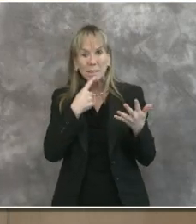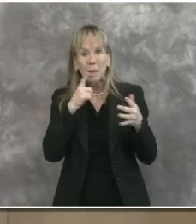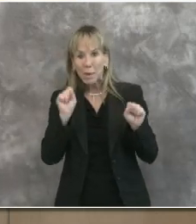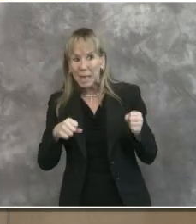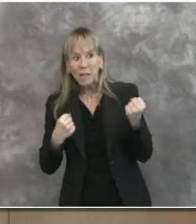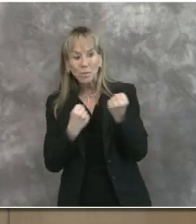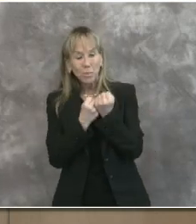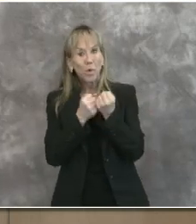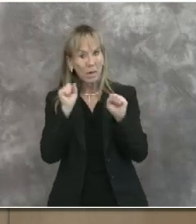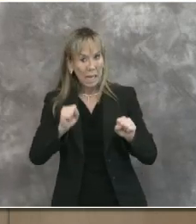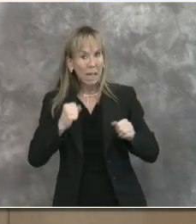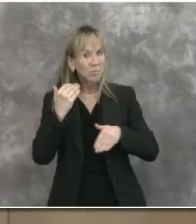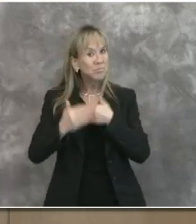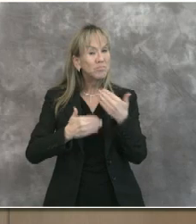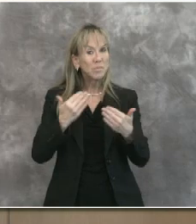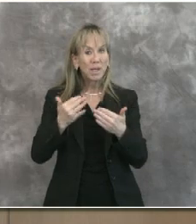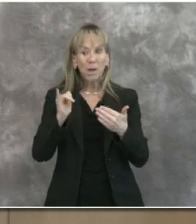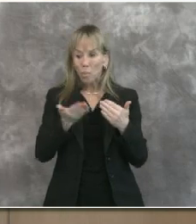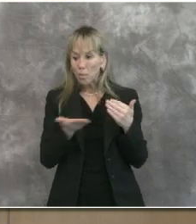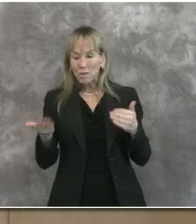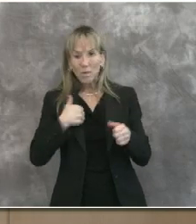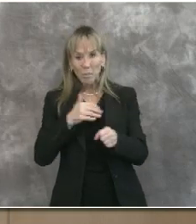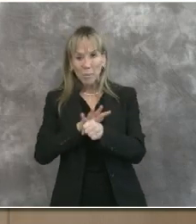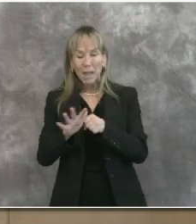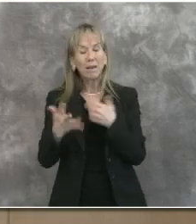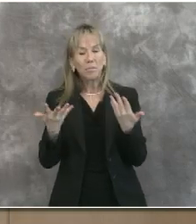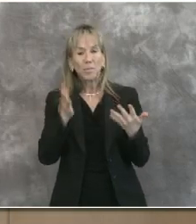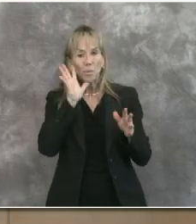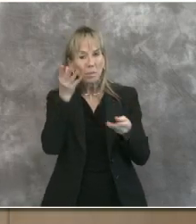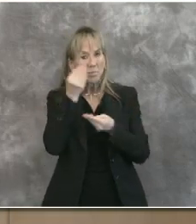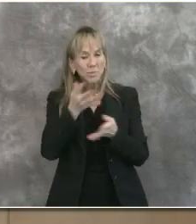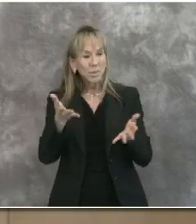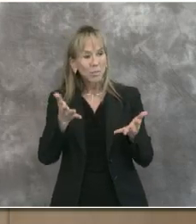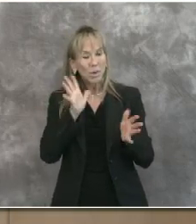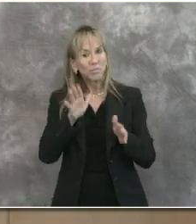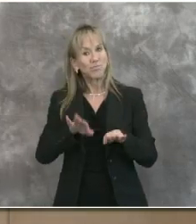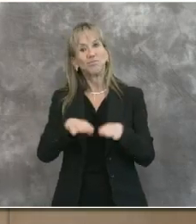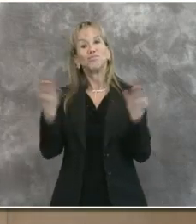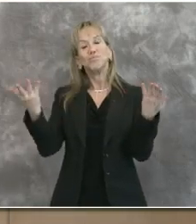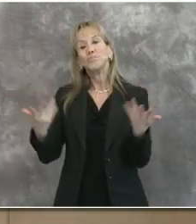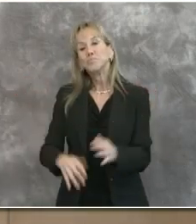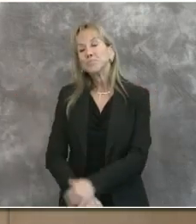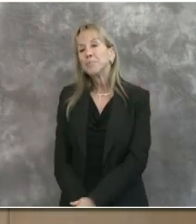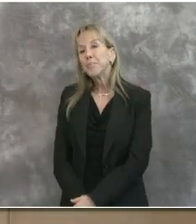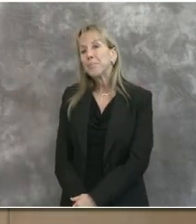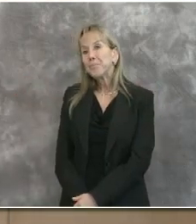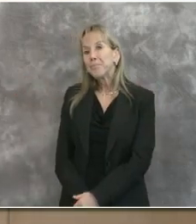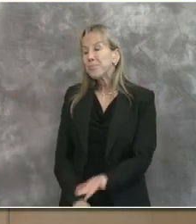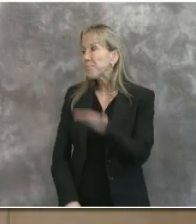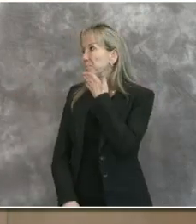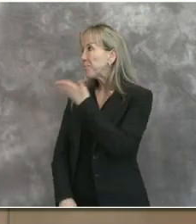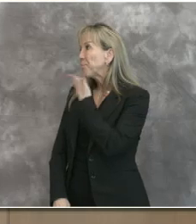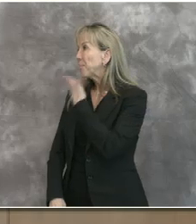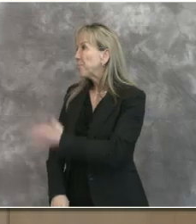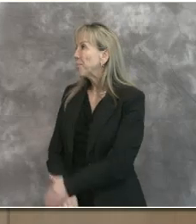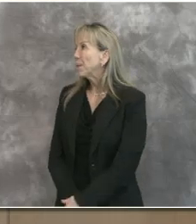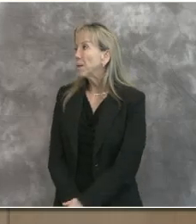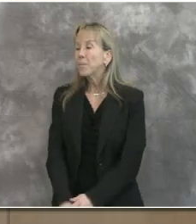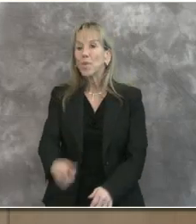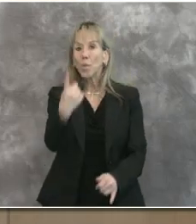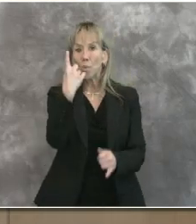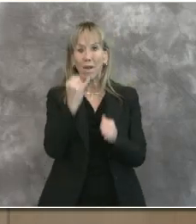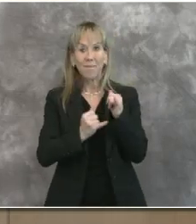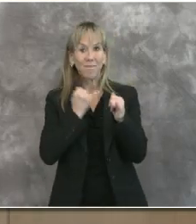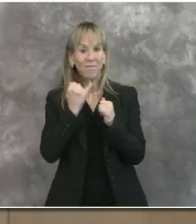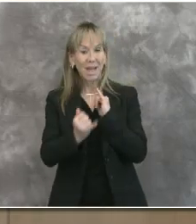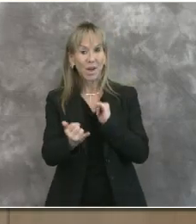supportable by current resources. Thank you. Okay, we have one